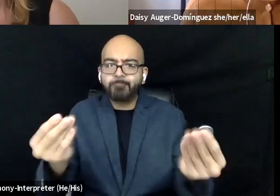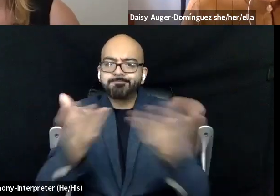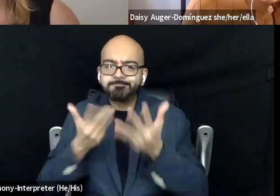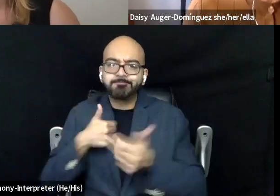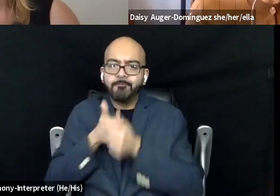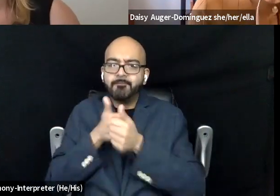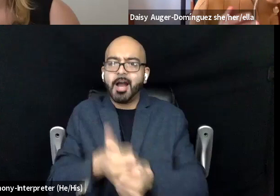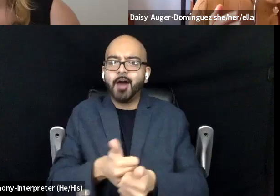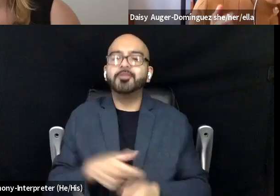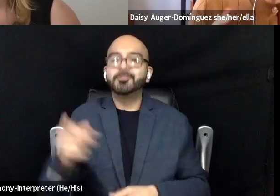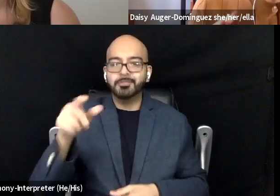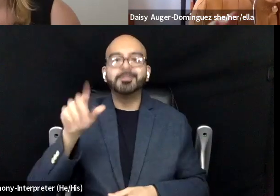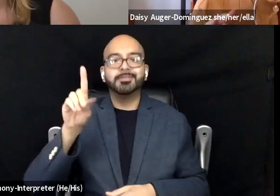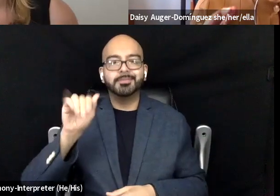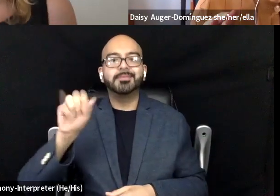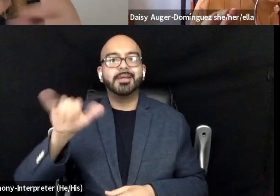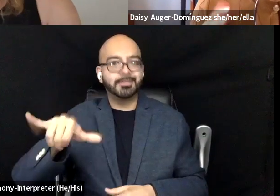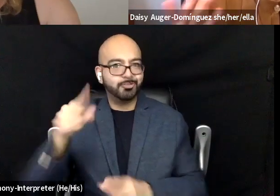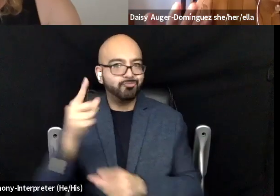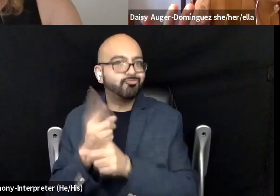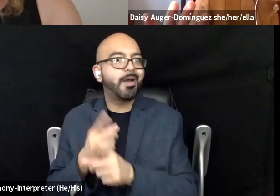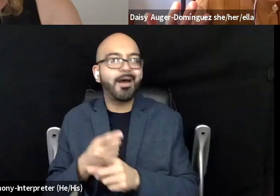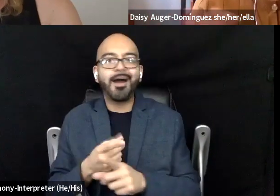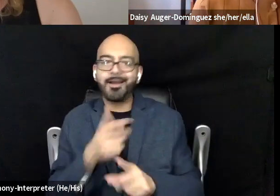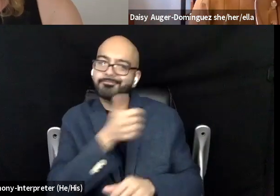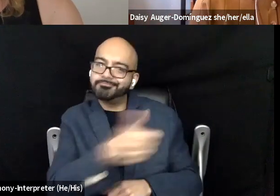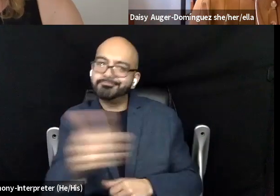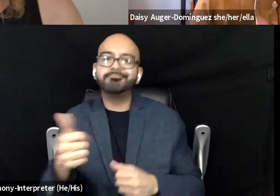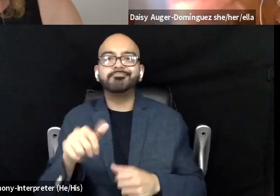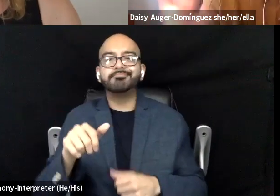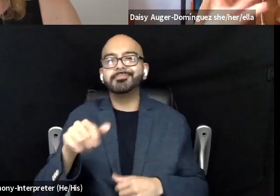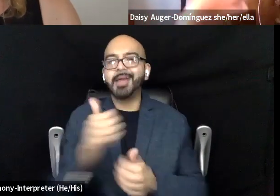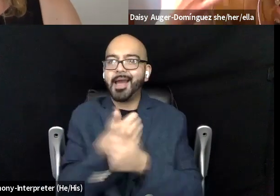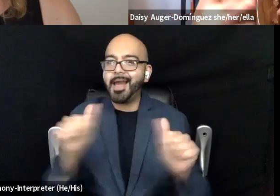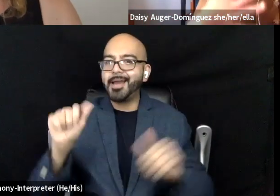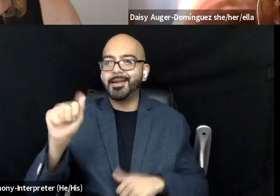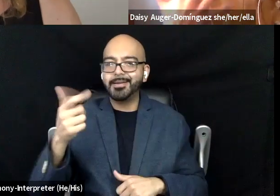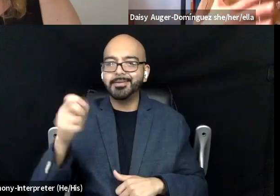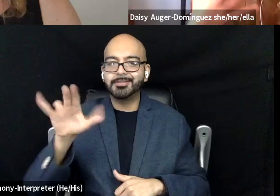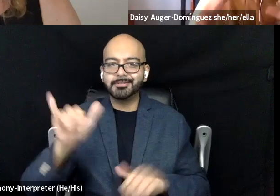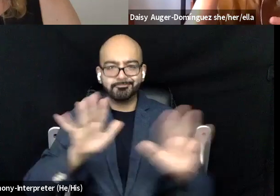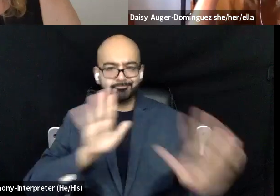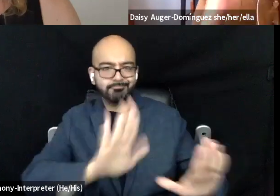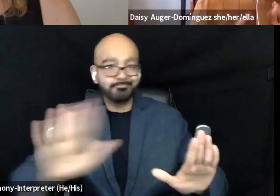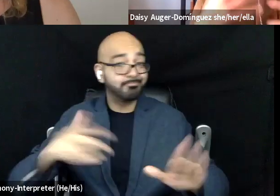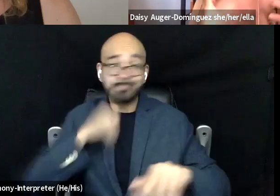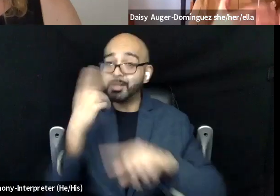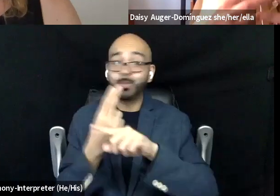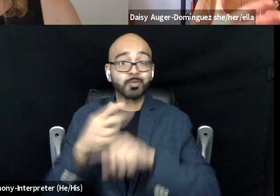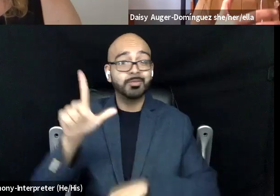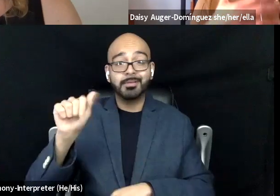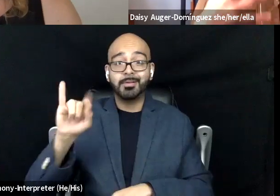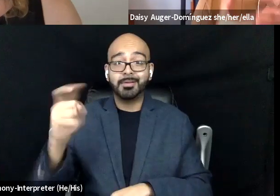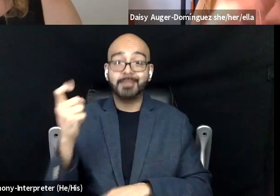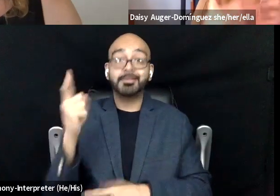that. I didn't really use the word Latinx until I went to Google. And it was really in tech and Silicon Valley